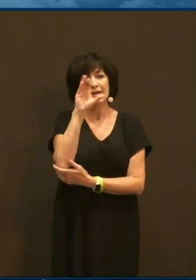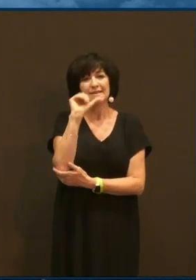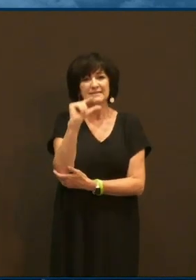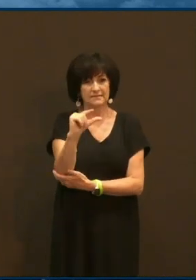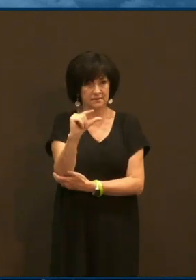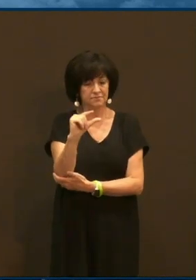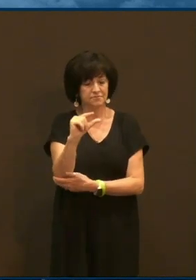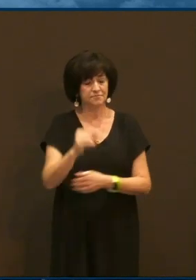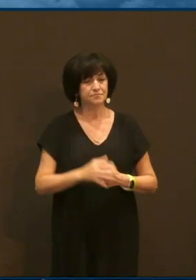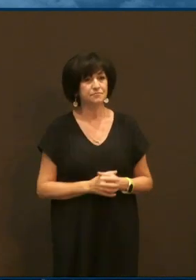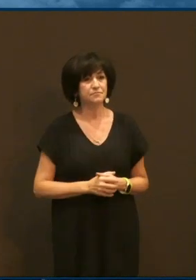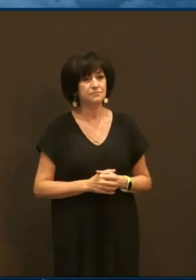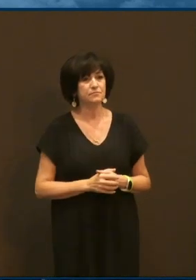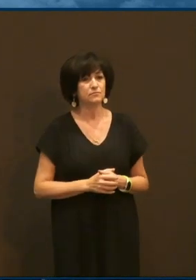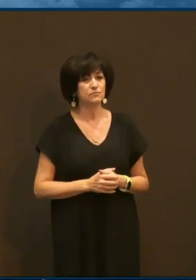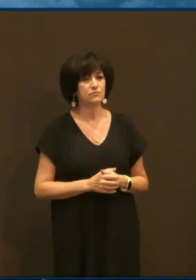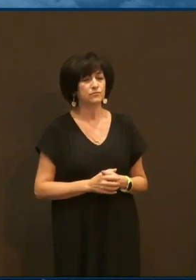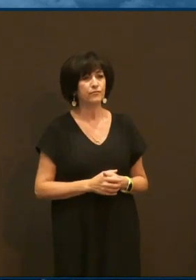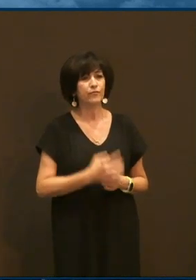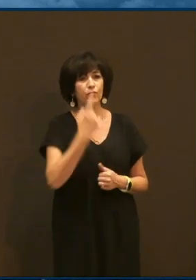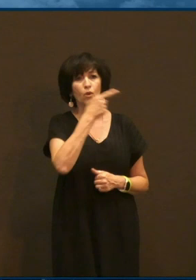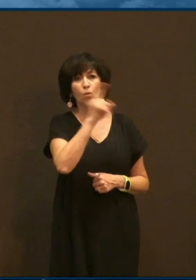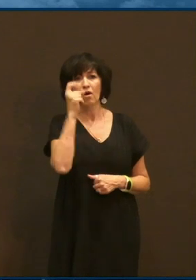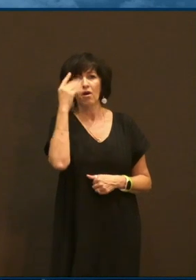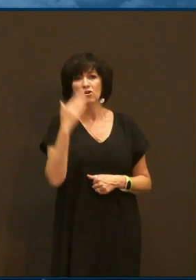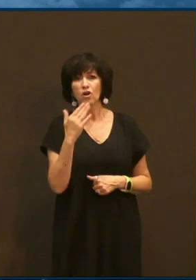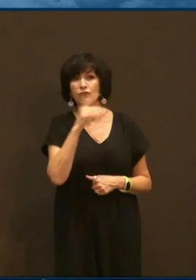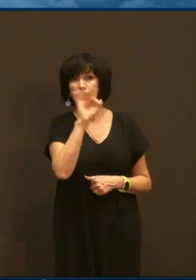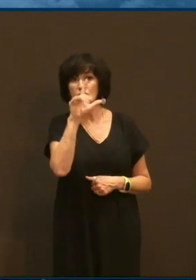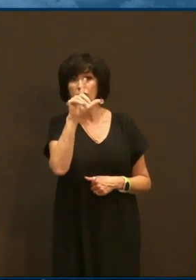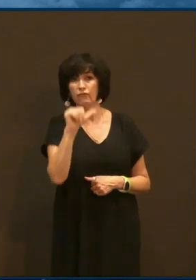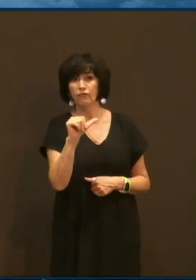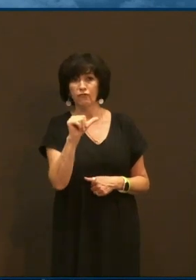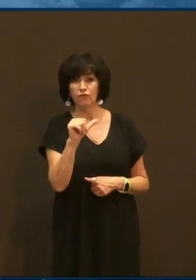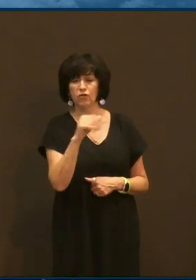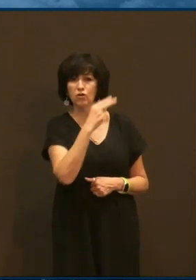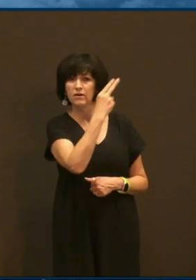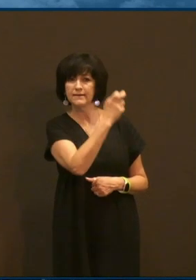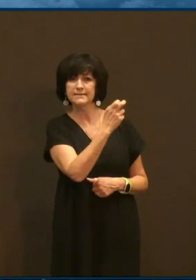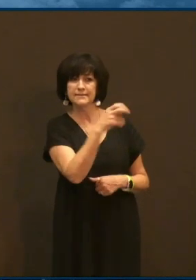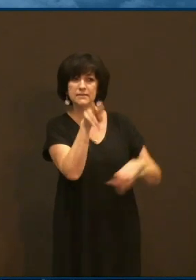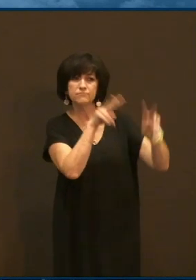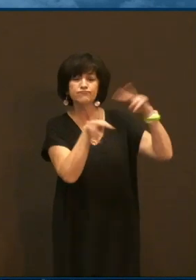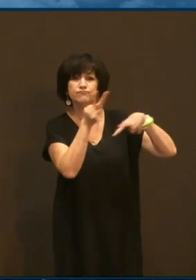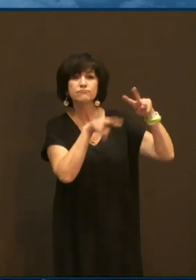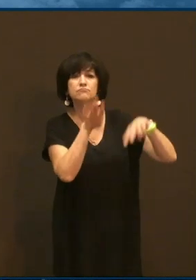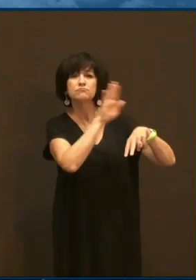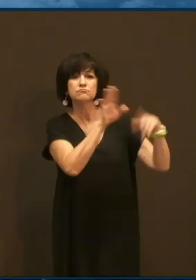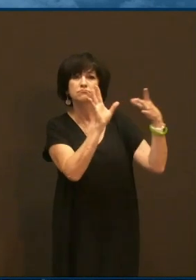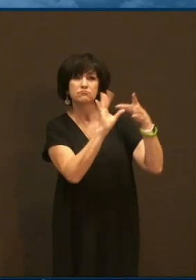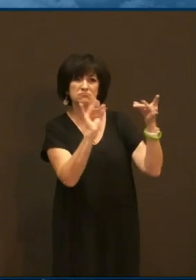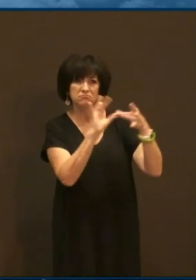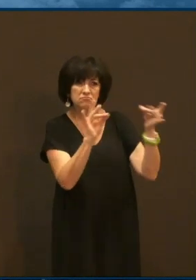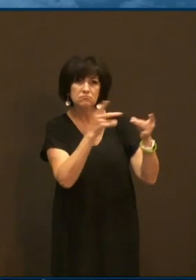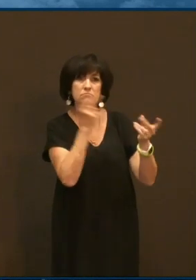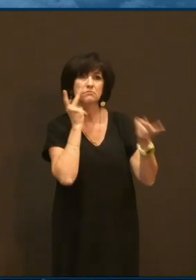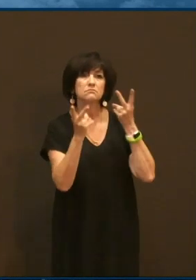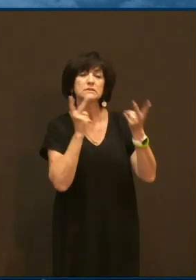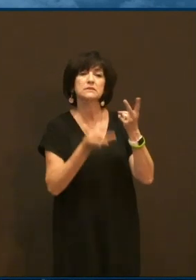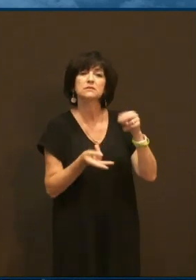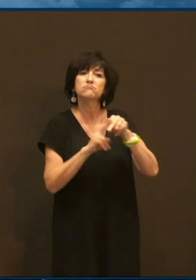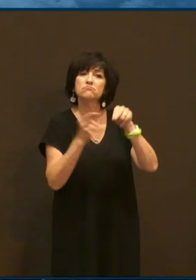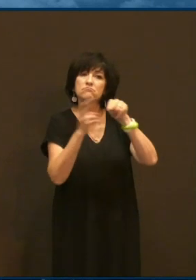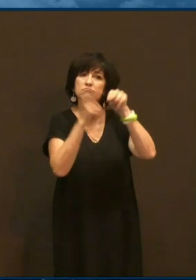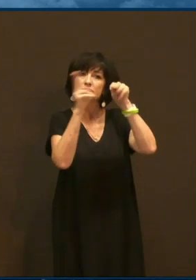of the observations made by, I think it was the governor of Florida, with respect to their experience with the increased number of cases